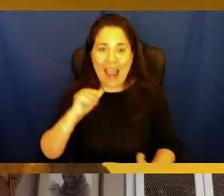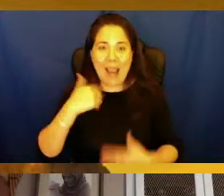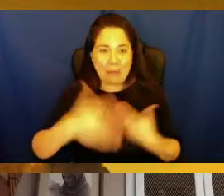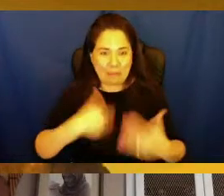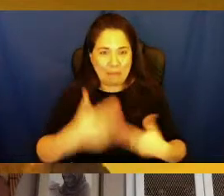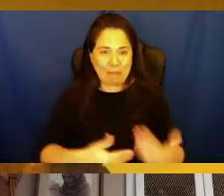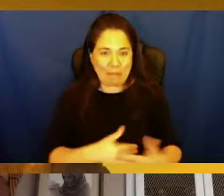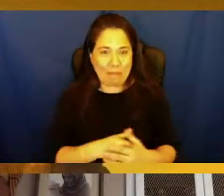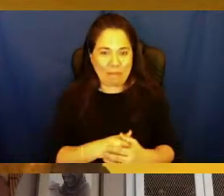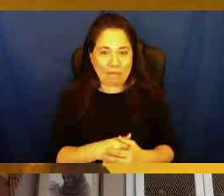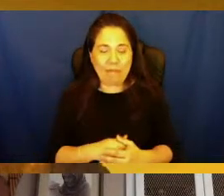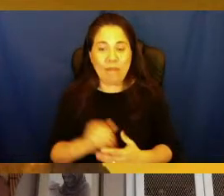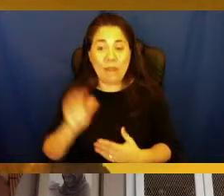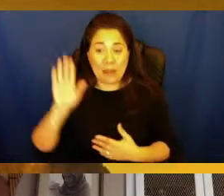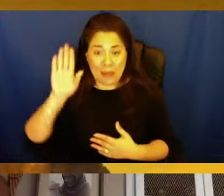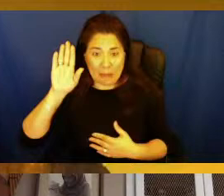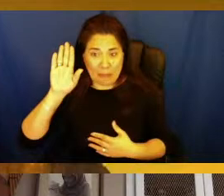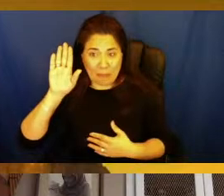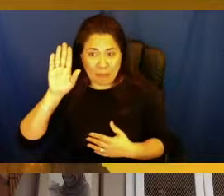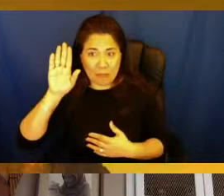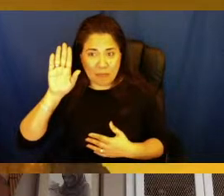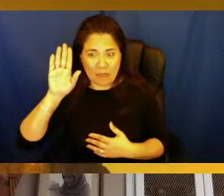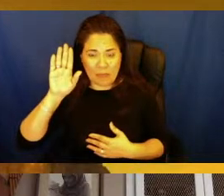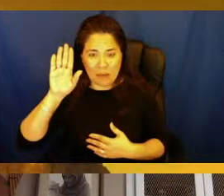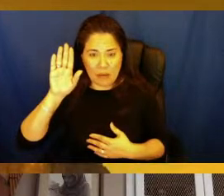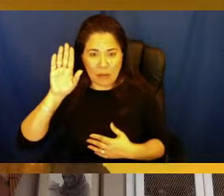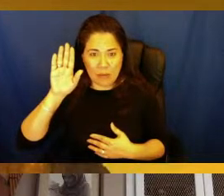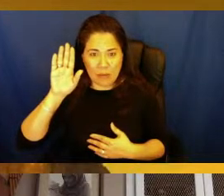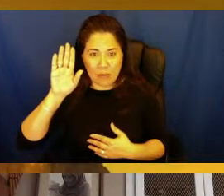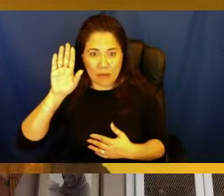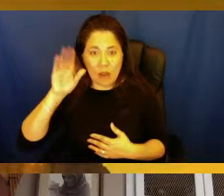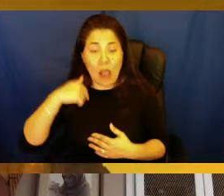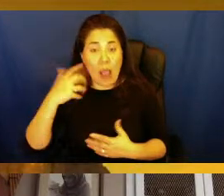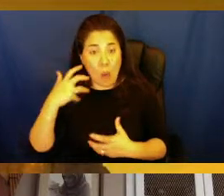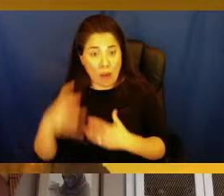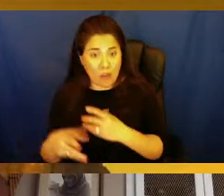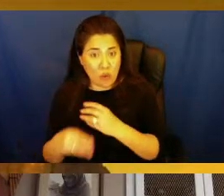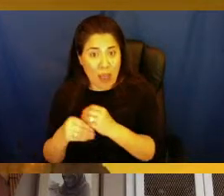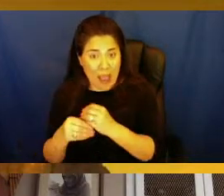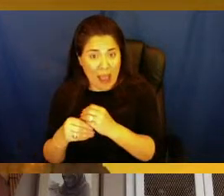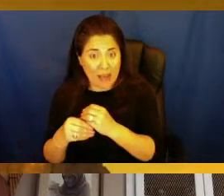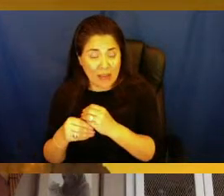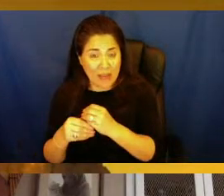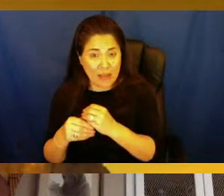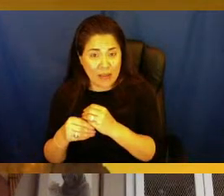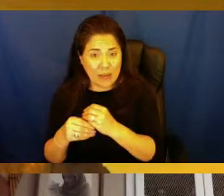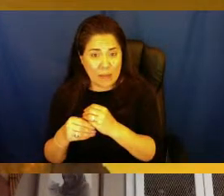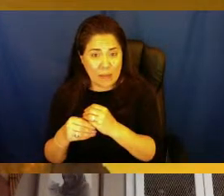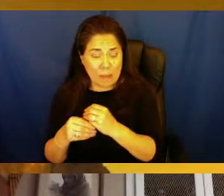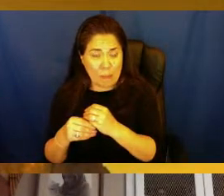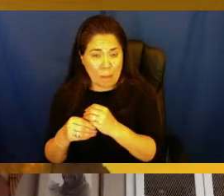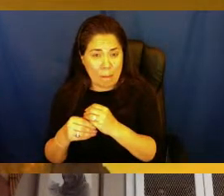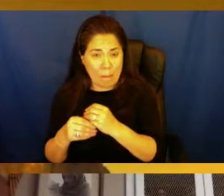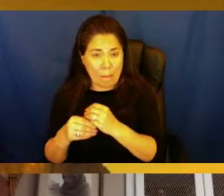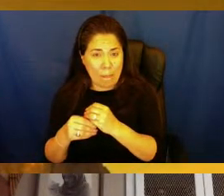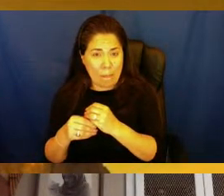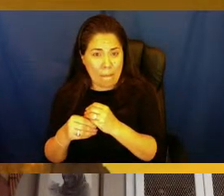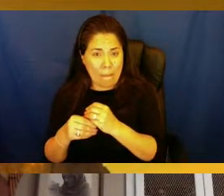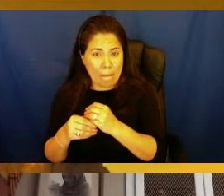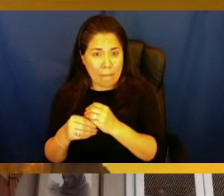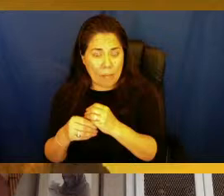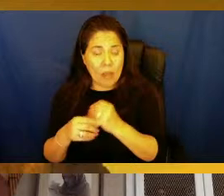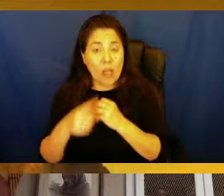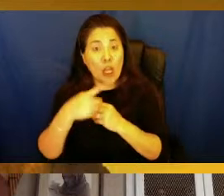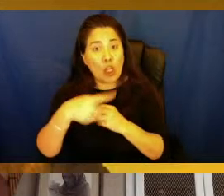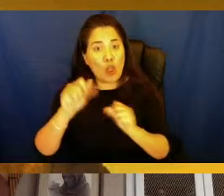But the other thing to kind of follow up with what Dr. Cynthia said is that it's, they're volunteer